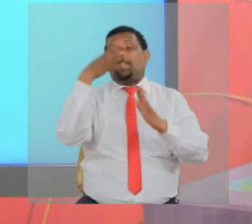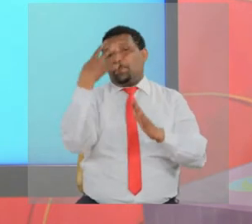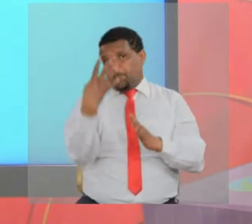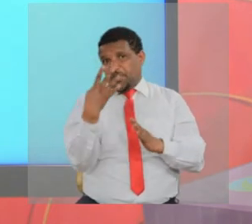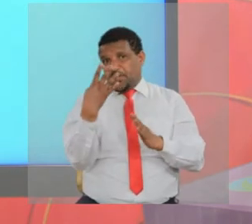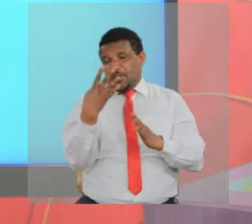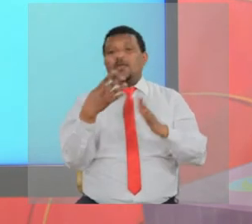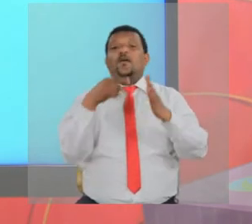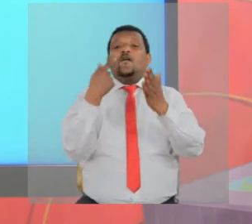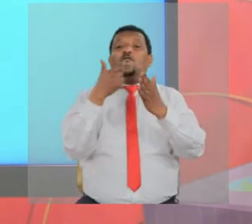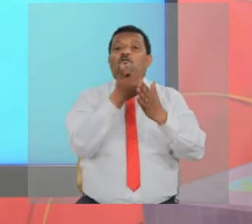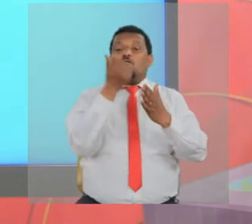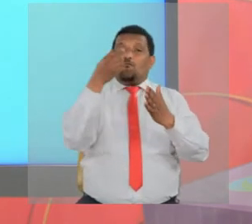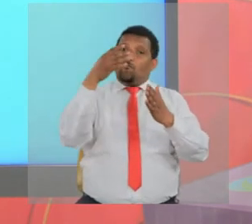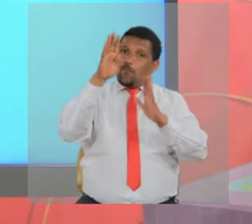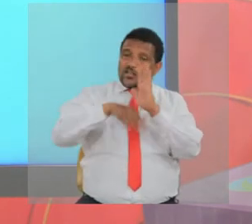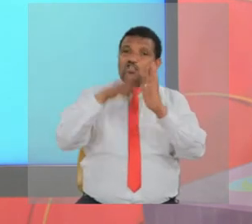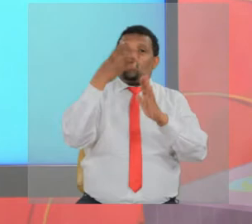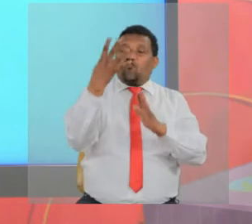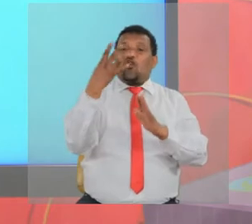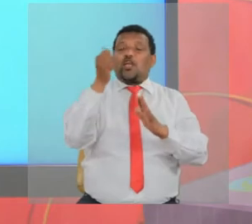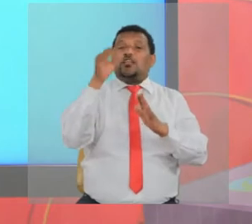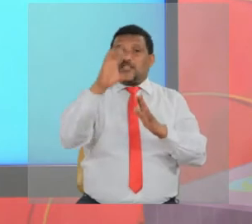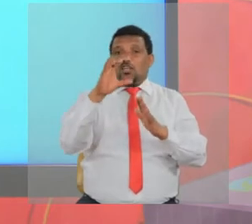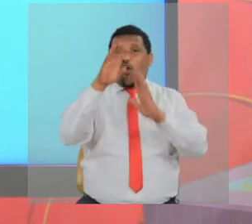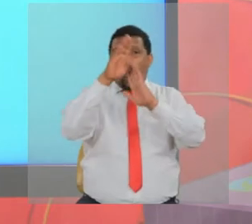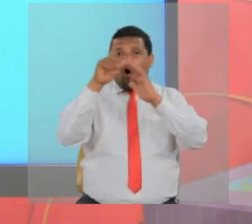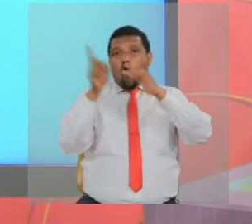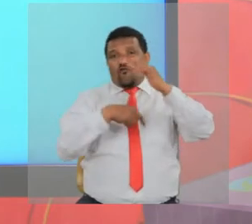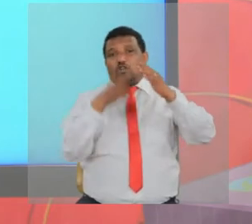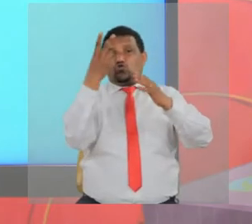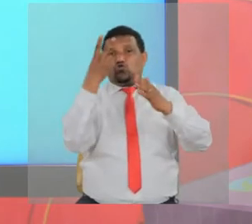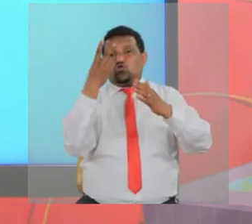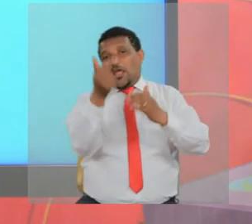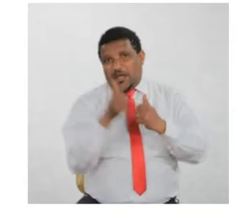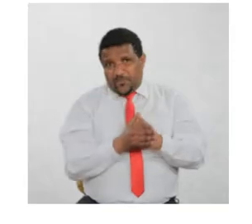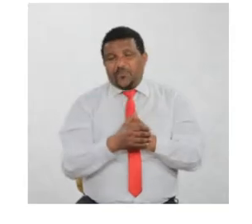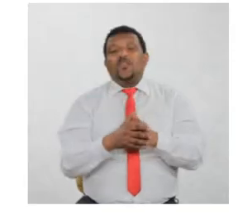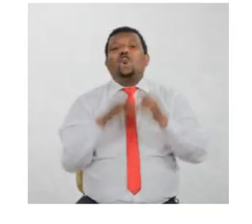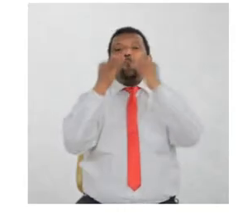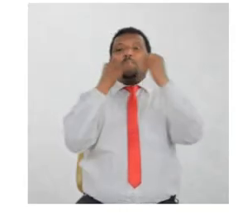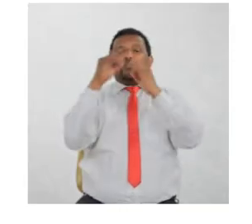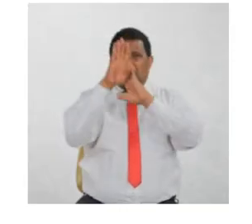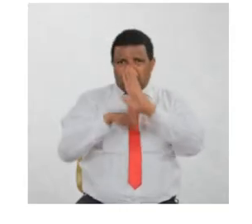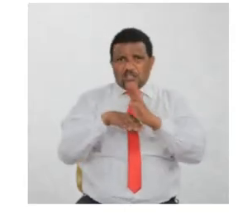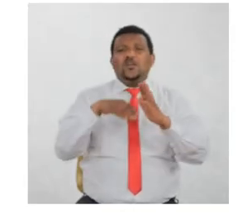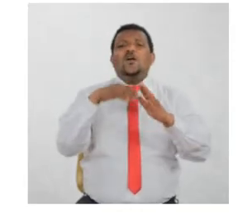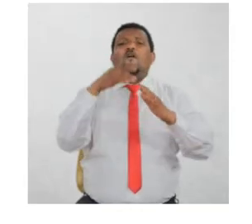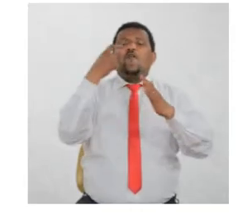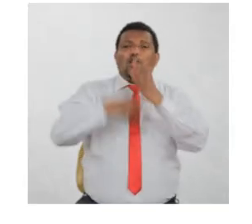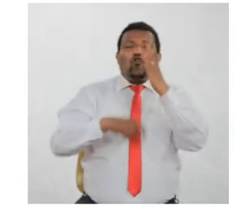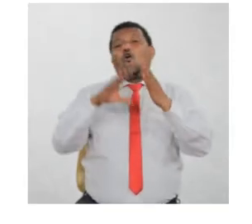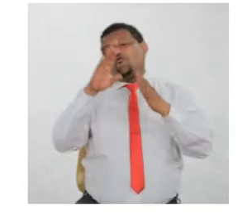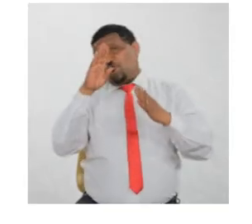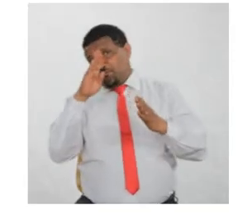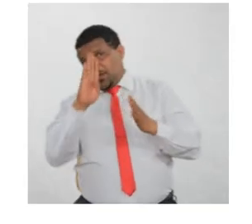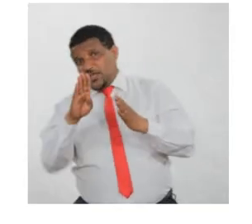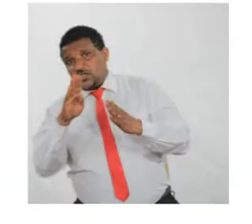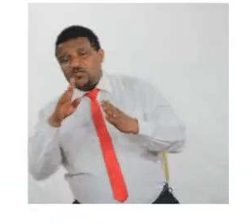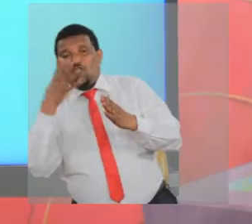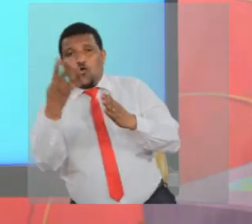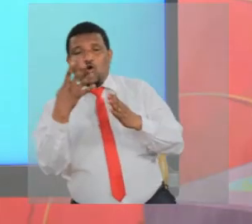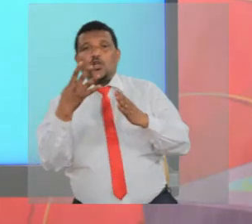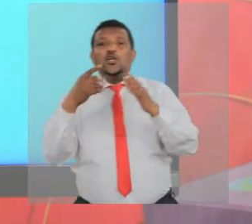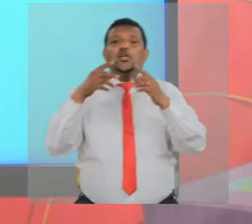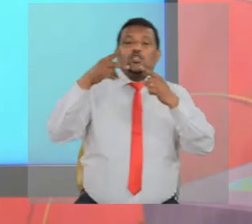minus 4ac over 2a. So from the information, minus the value of b is 4, plus or minus the square root of minus